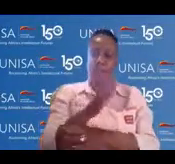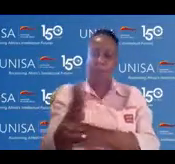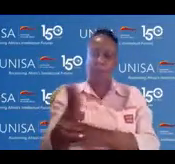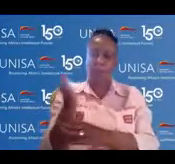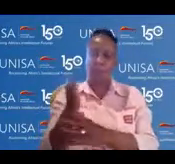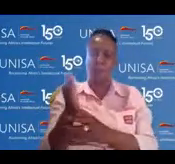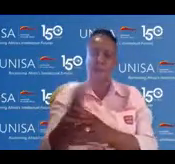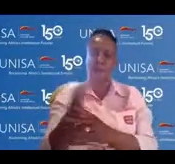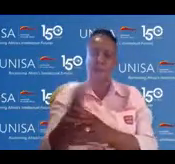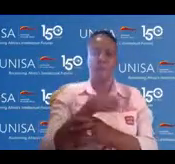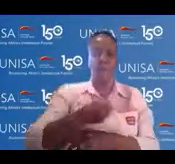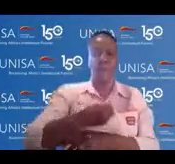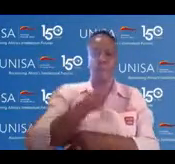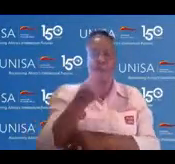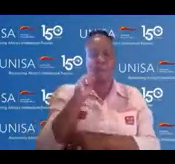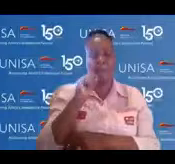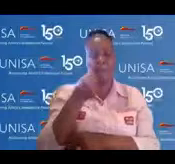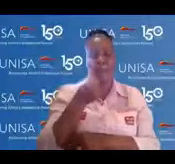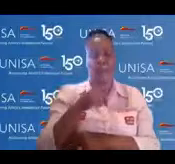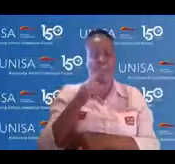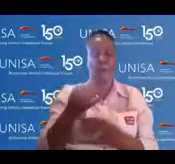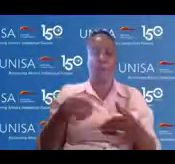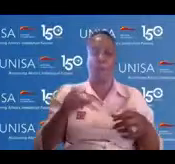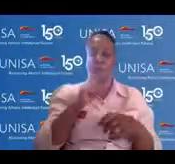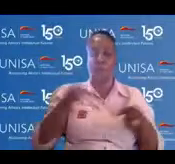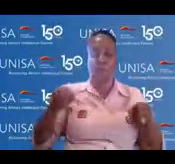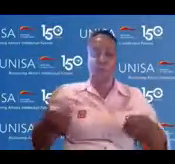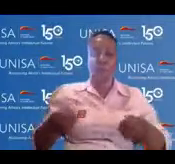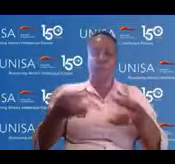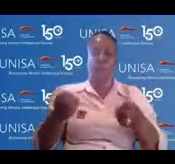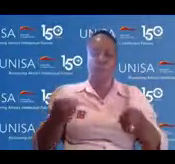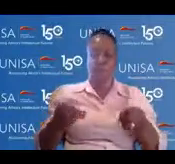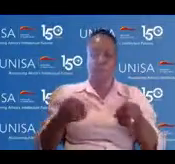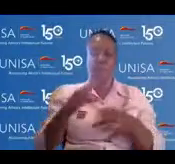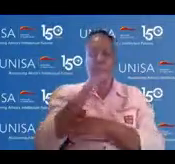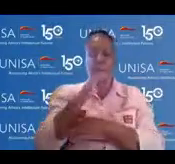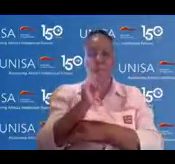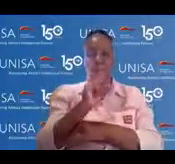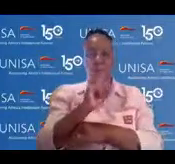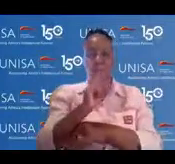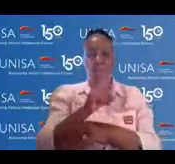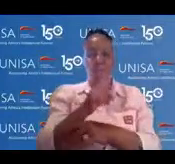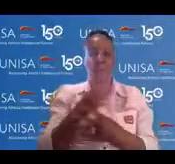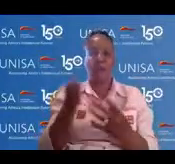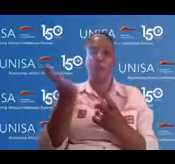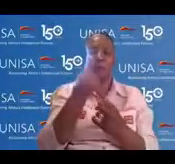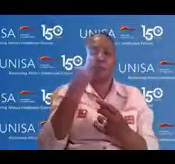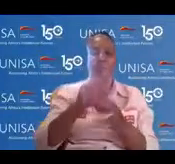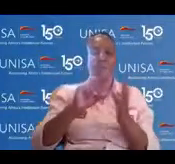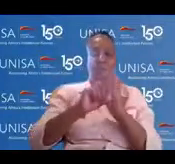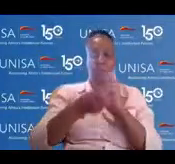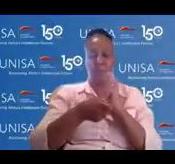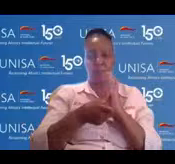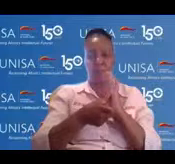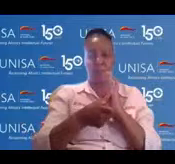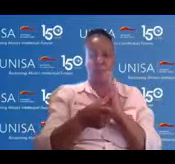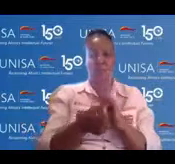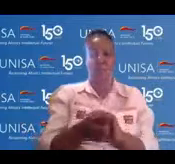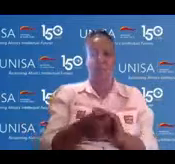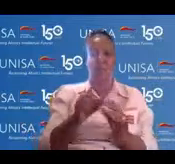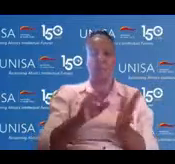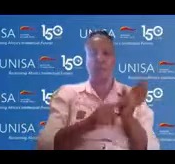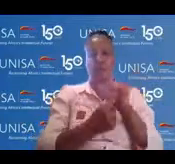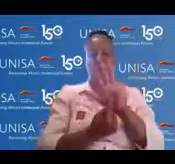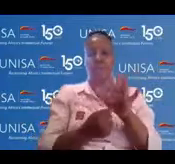man is already on a wheelchair, which means that the young man acquired a disability. That shows that it's a